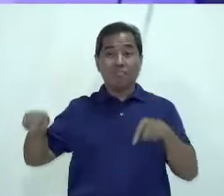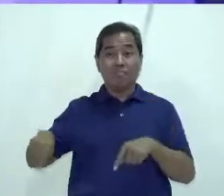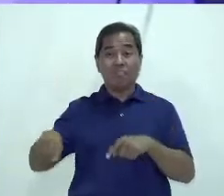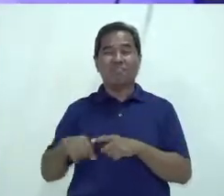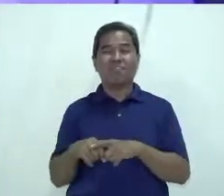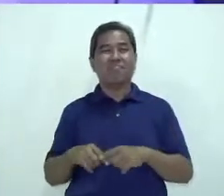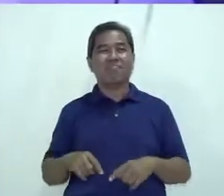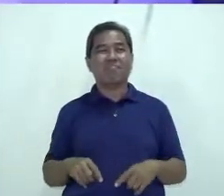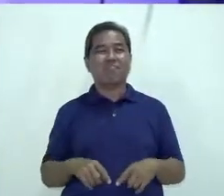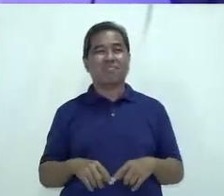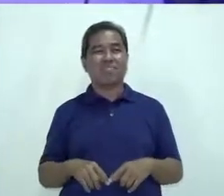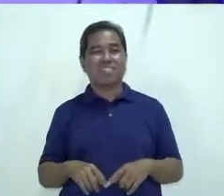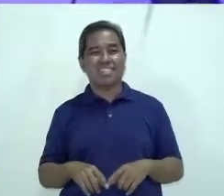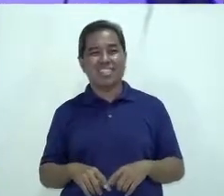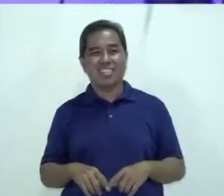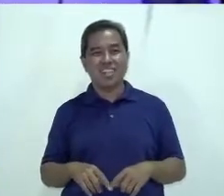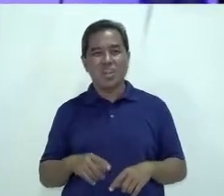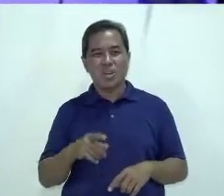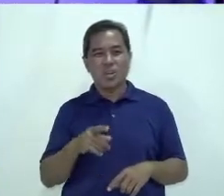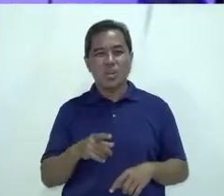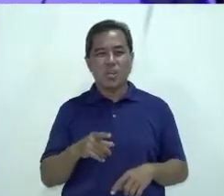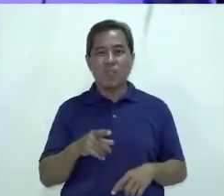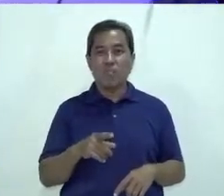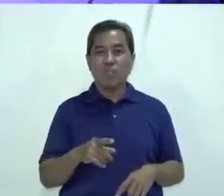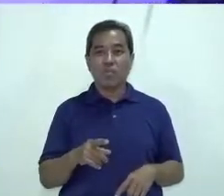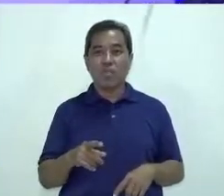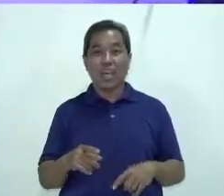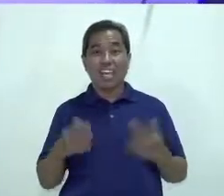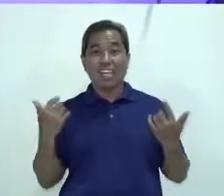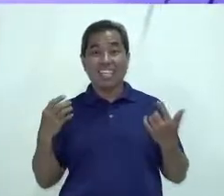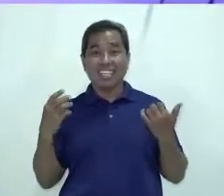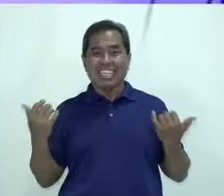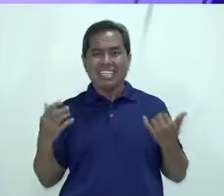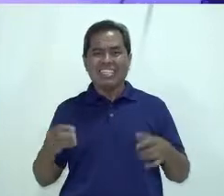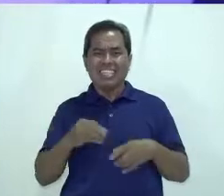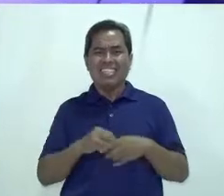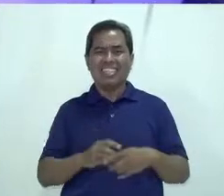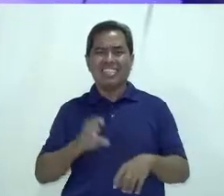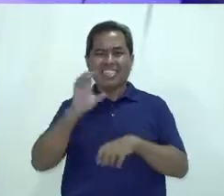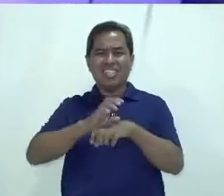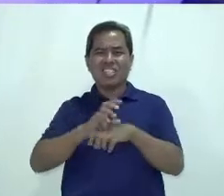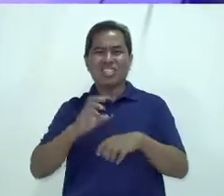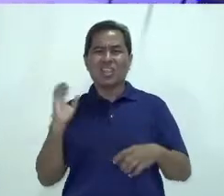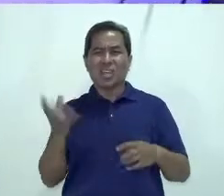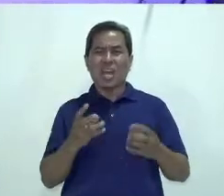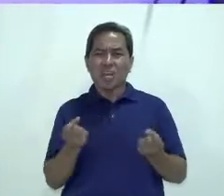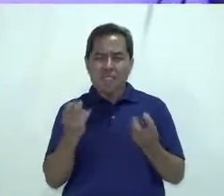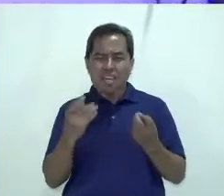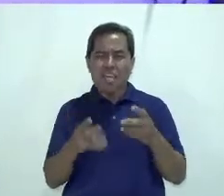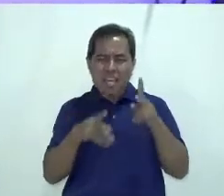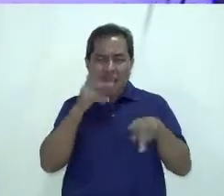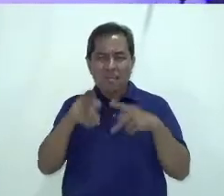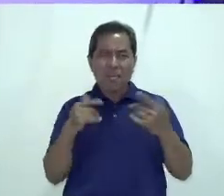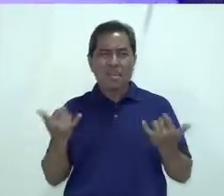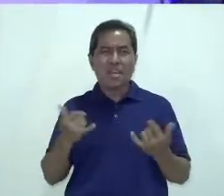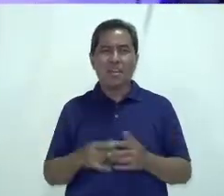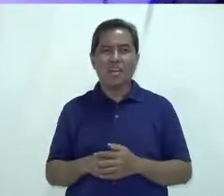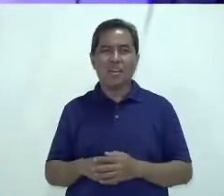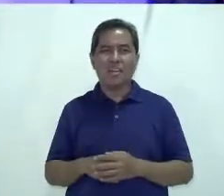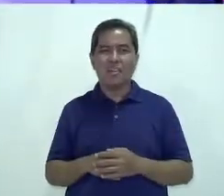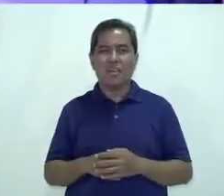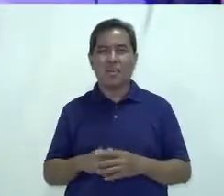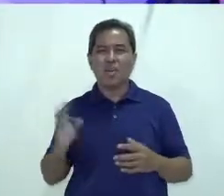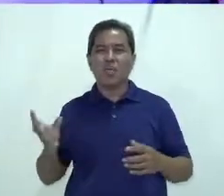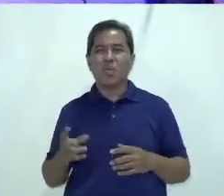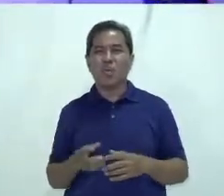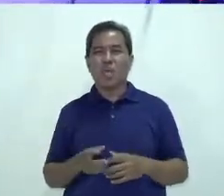here on site for the first time, you're also one of the very important person today. We have something